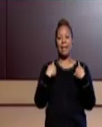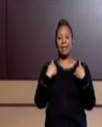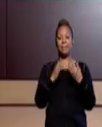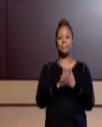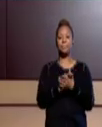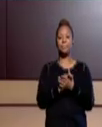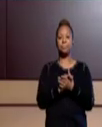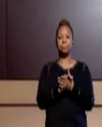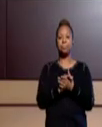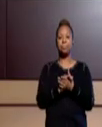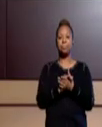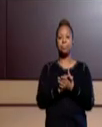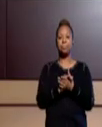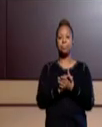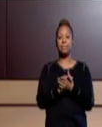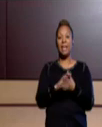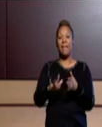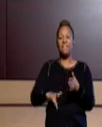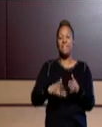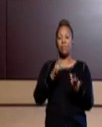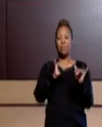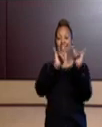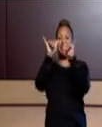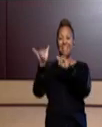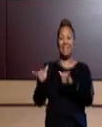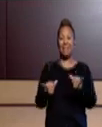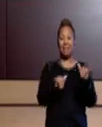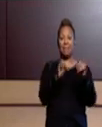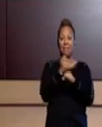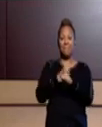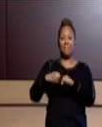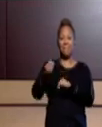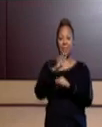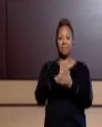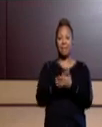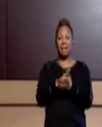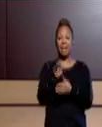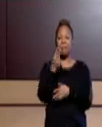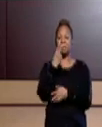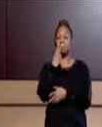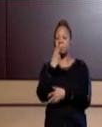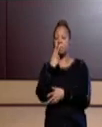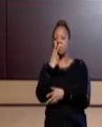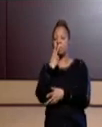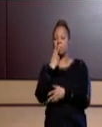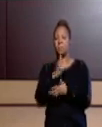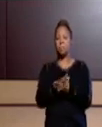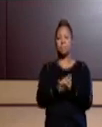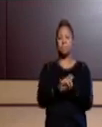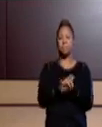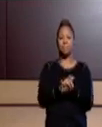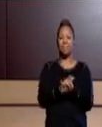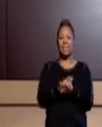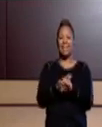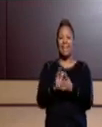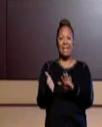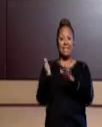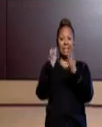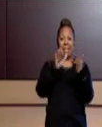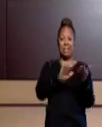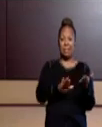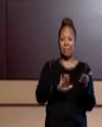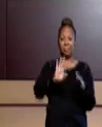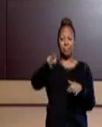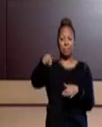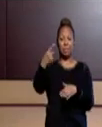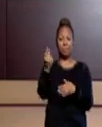loneliness feels the same and has the same effect as cigarette smoke. And so, yes, it's just as deadly, loneliness